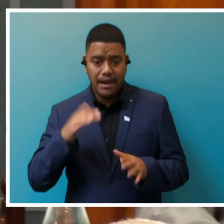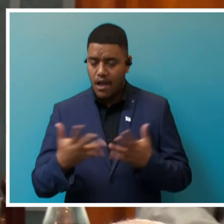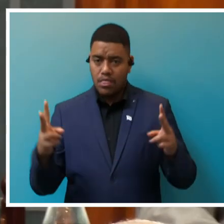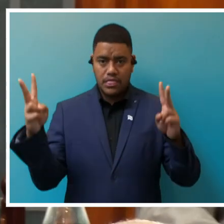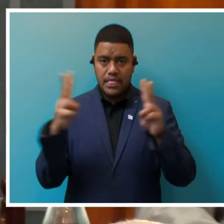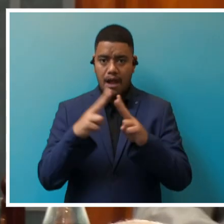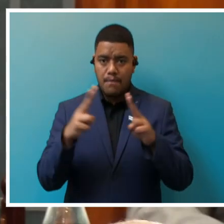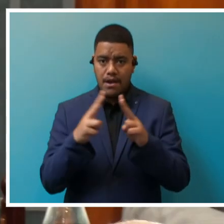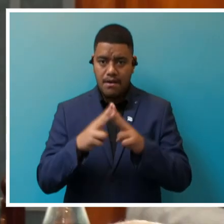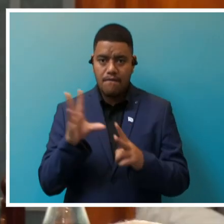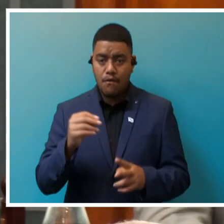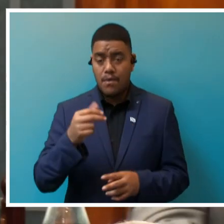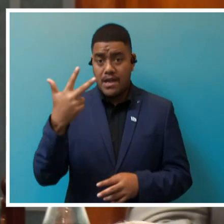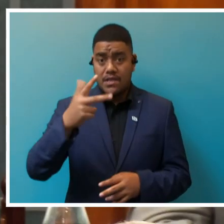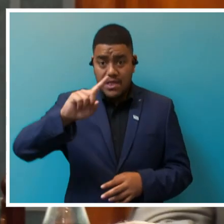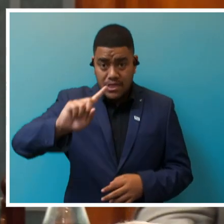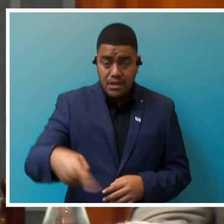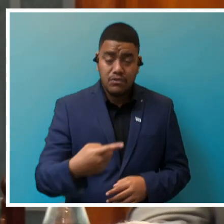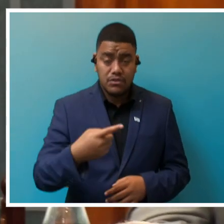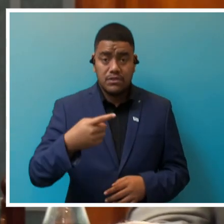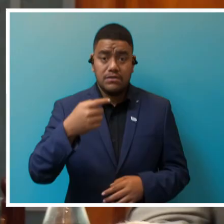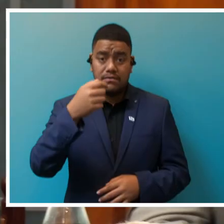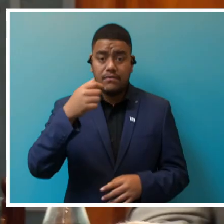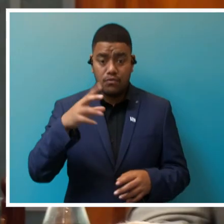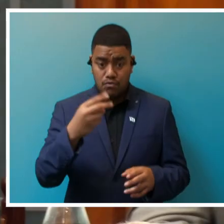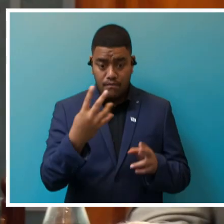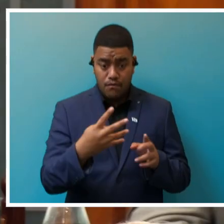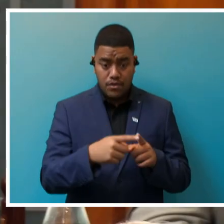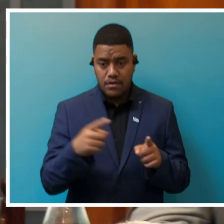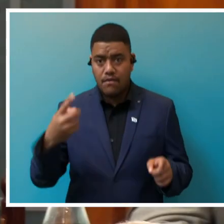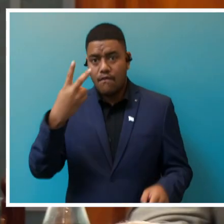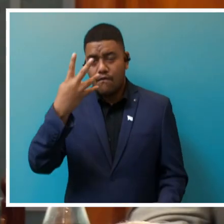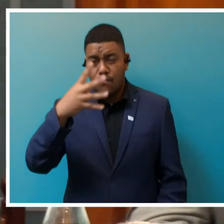from 18,603 in 2014 to